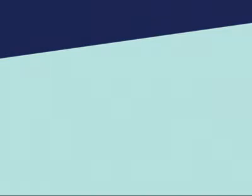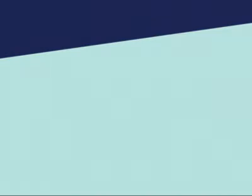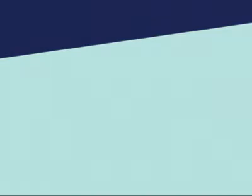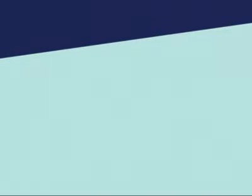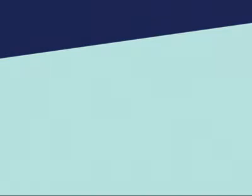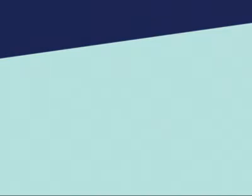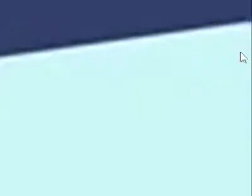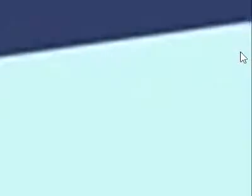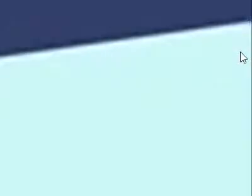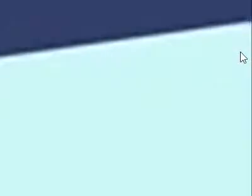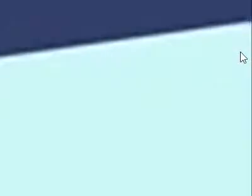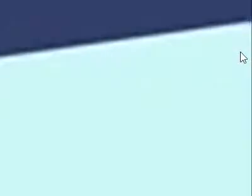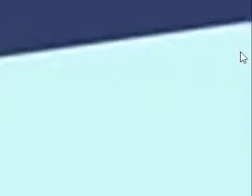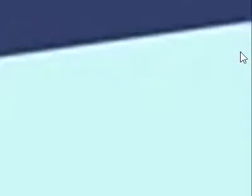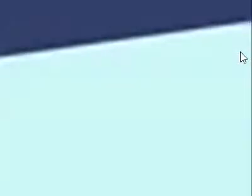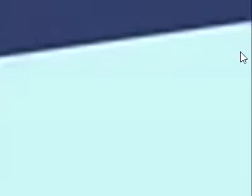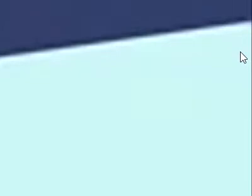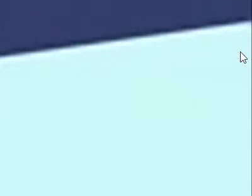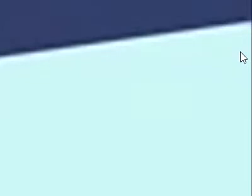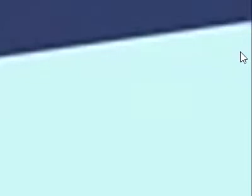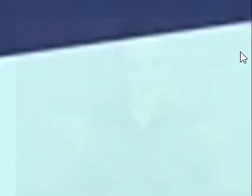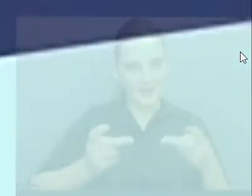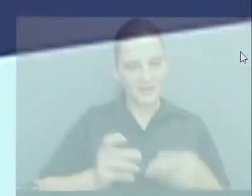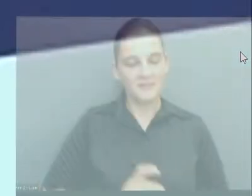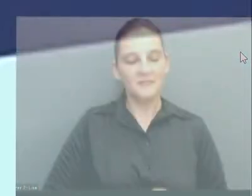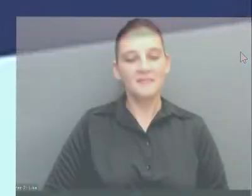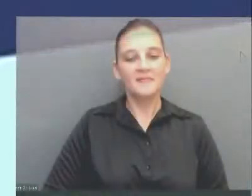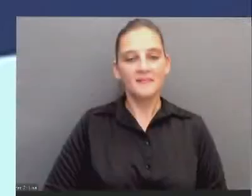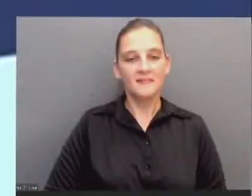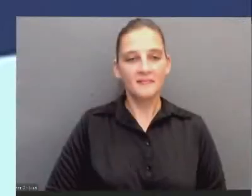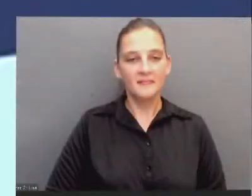All right, terrific. Welcome back, everyone.